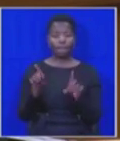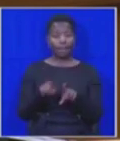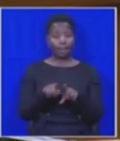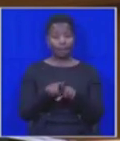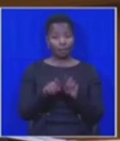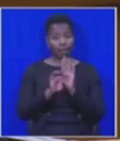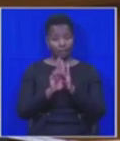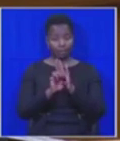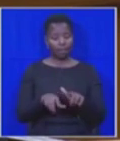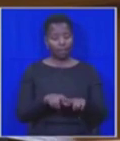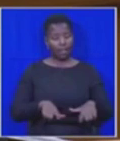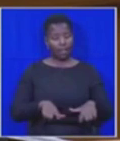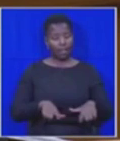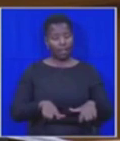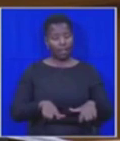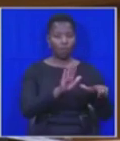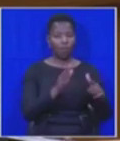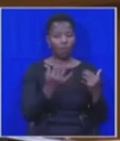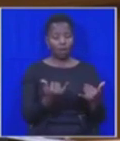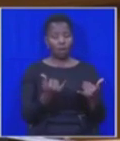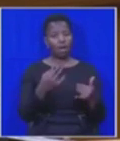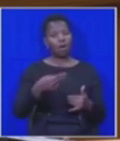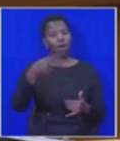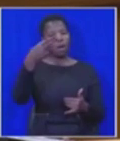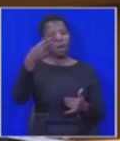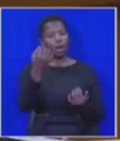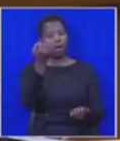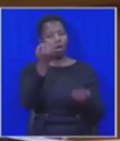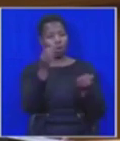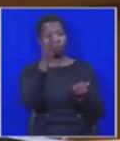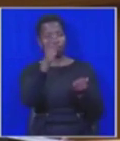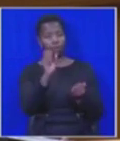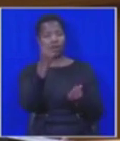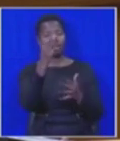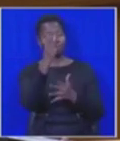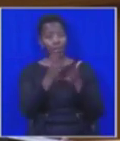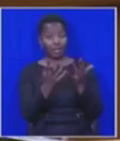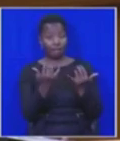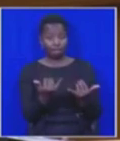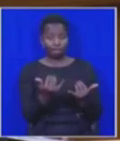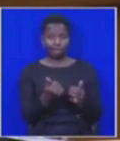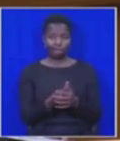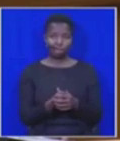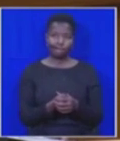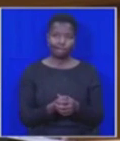Limpopo now has a high court for the first time ever.